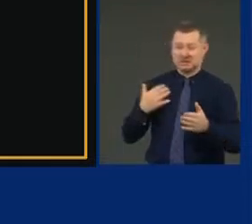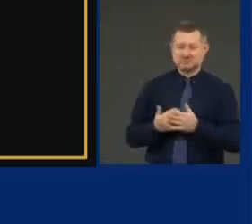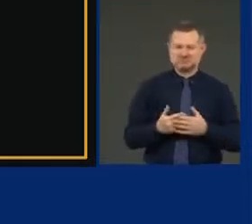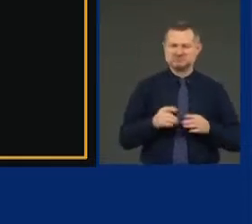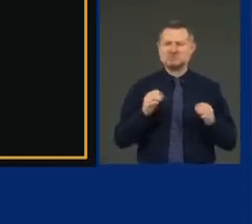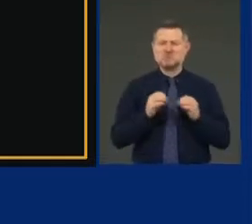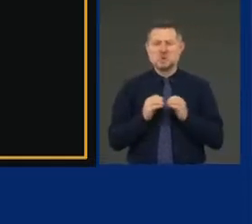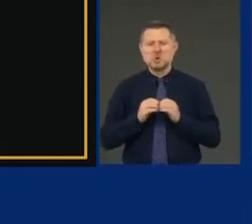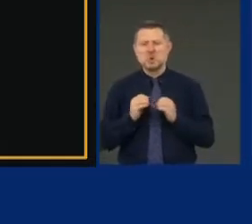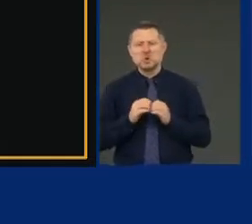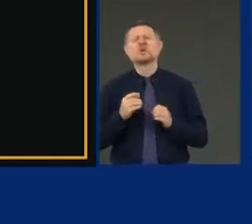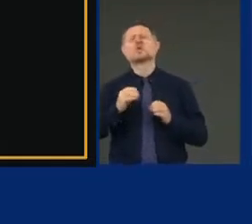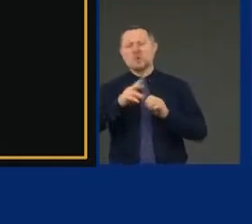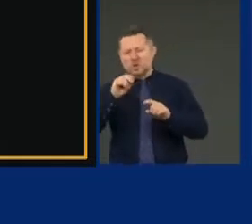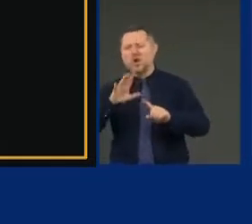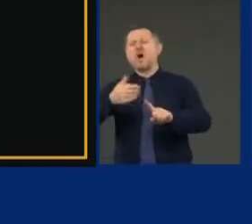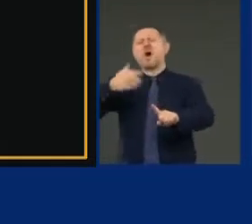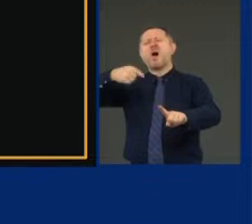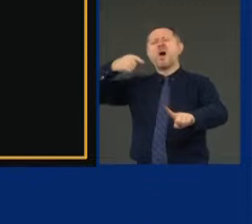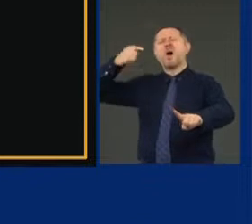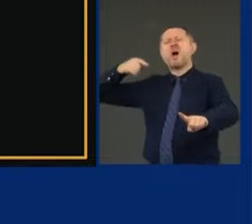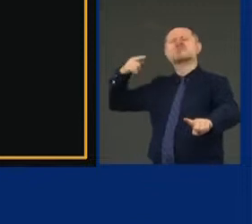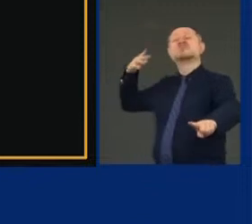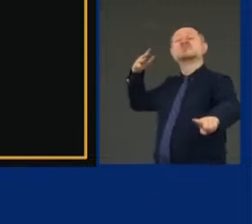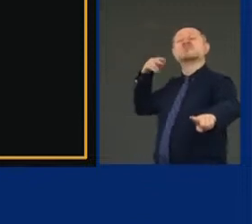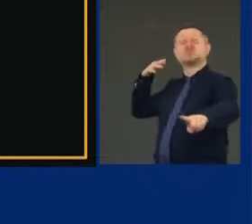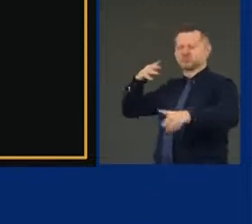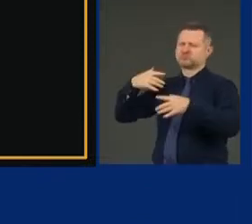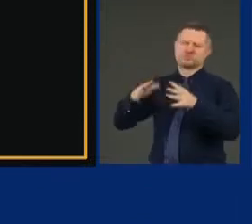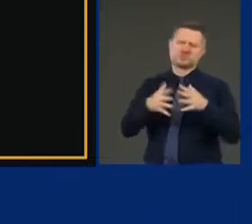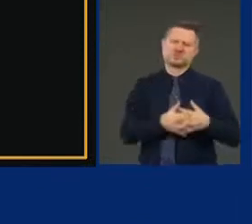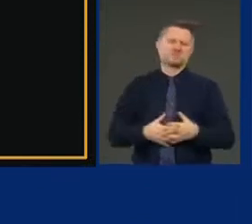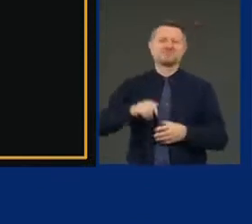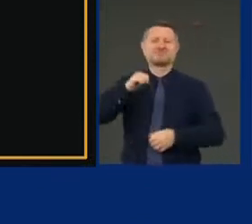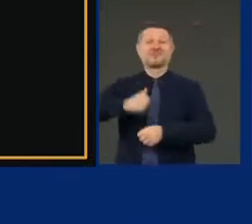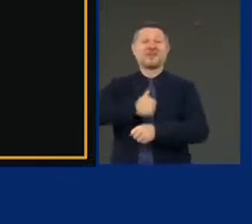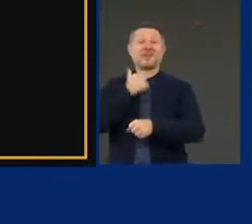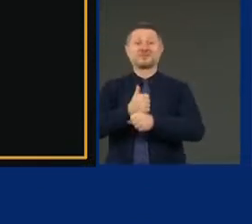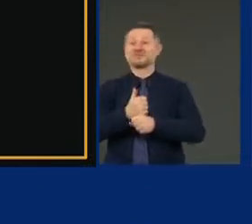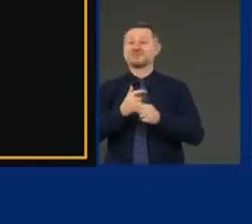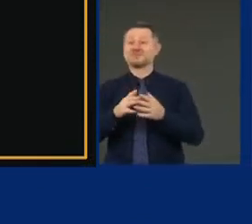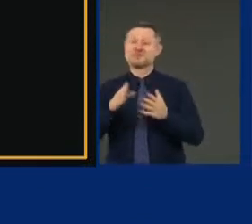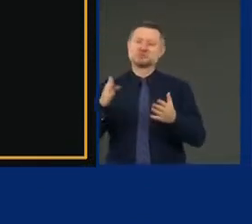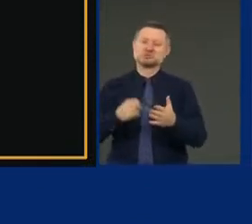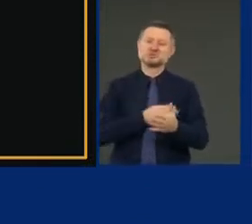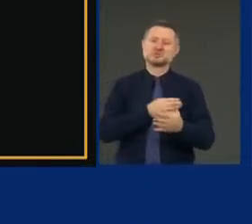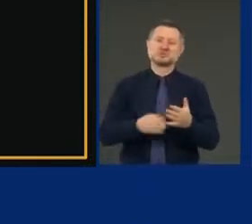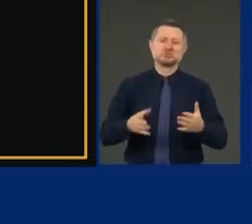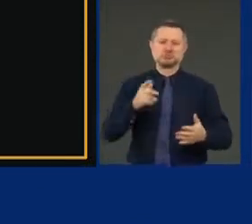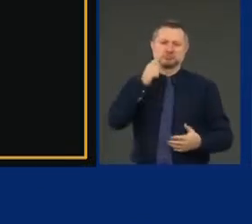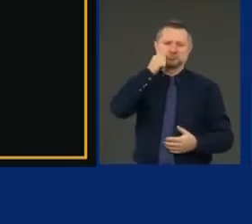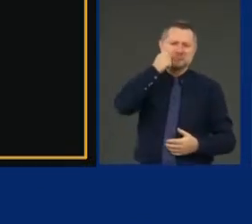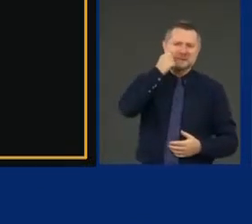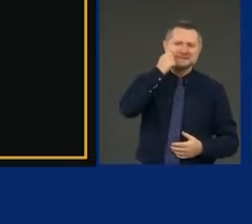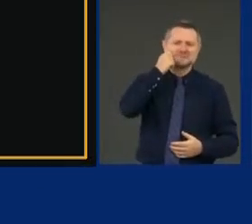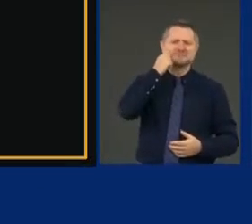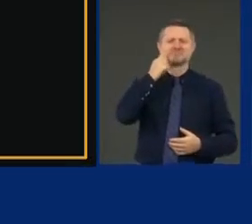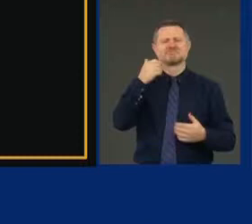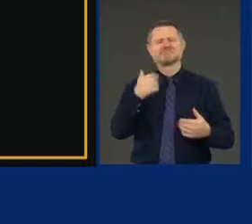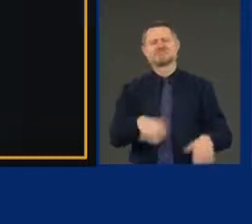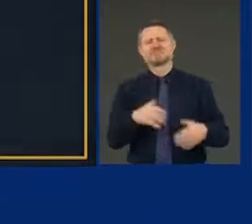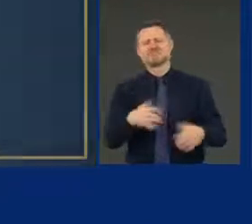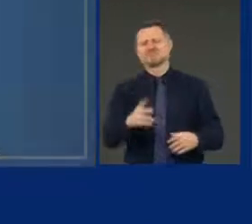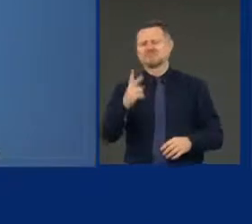history of discrimination and racism dating back hundreds of years. That is